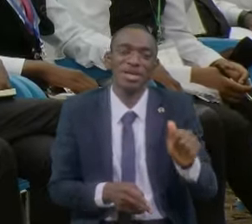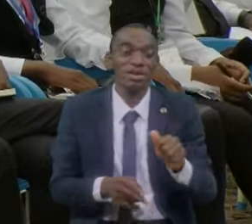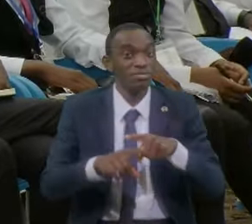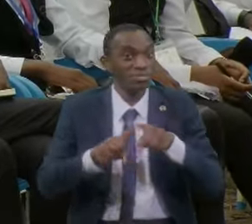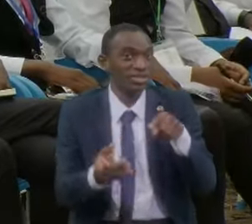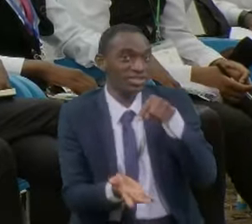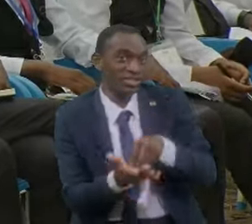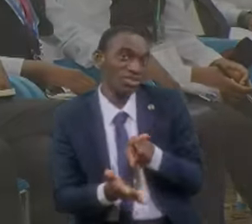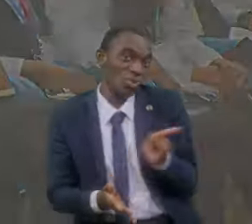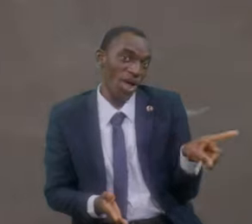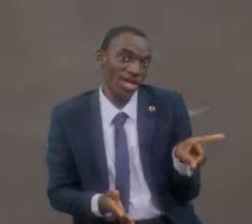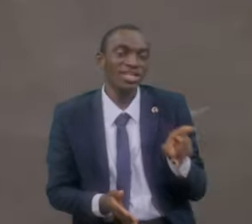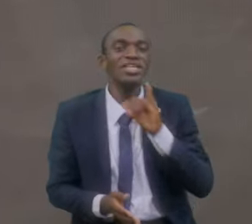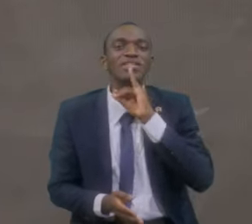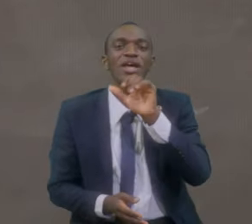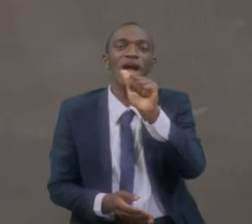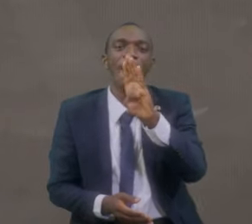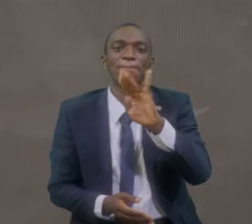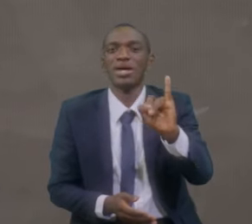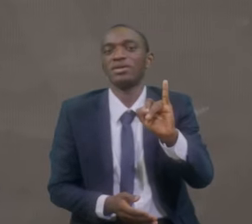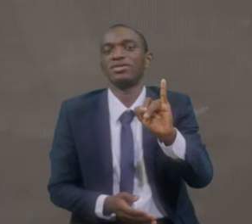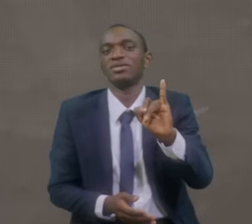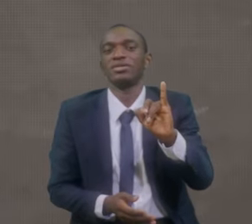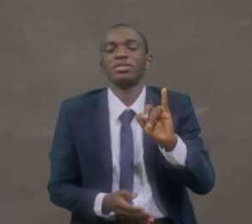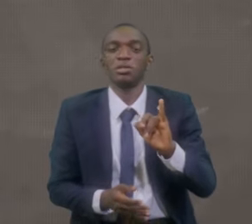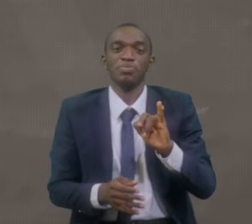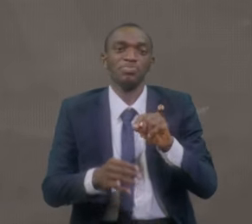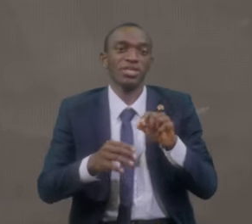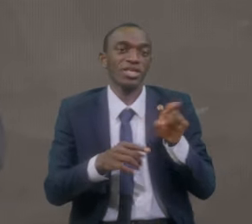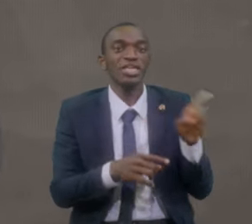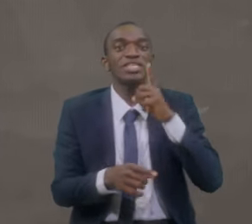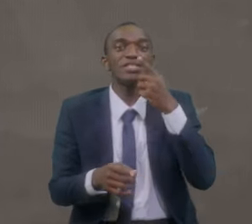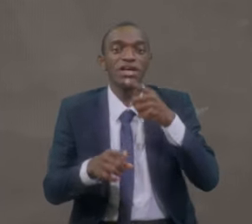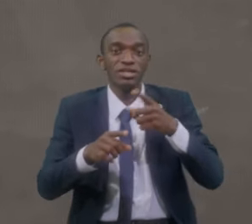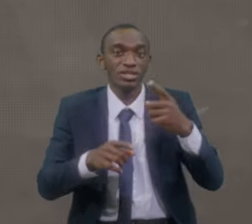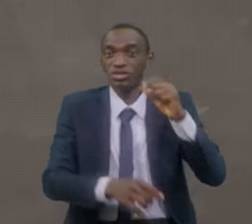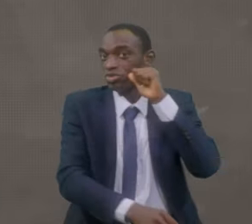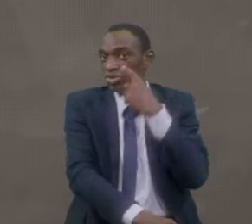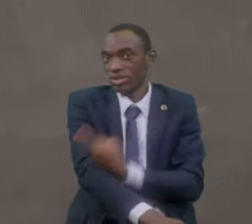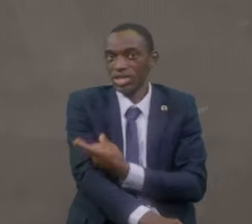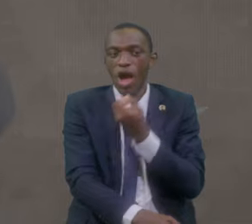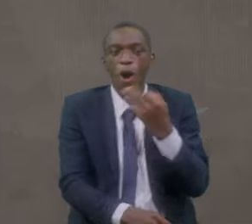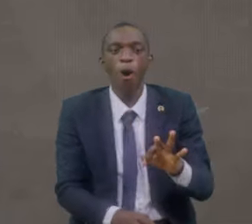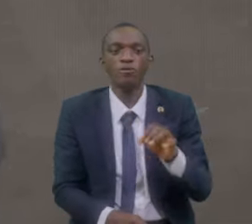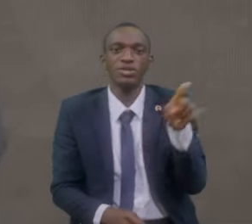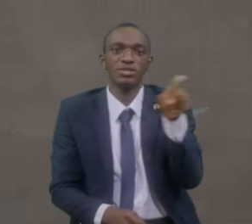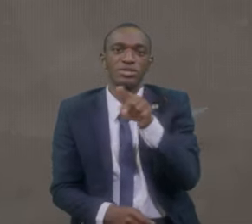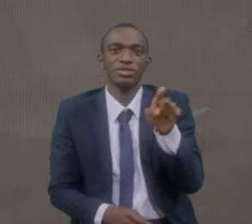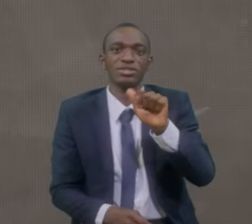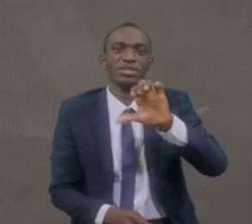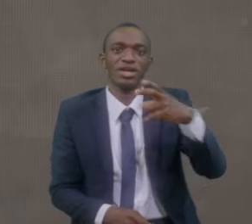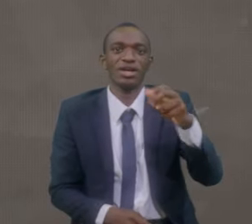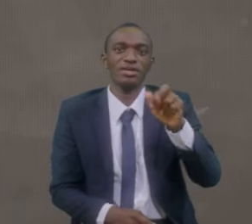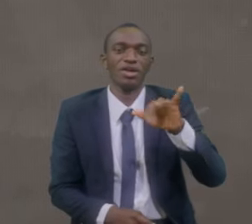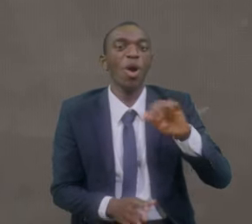one, Abba. It says the daughter of Zechariah, all good names there. Look at